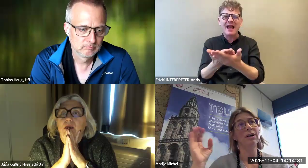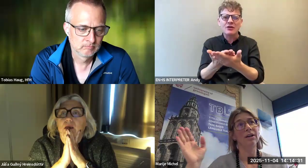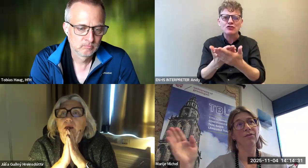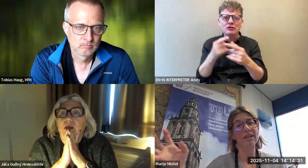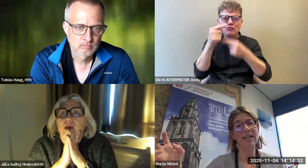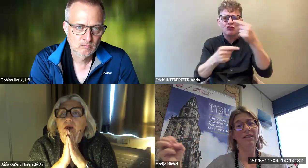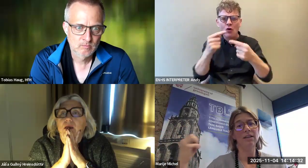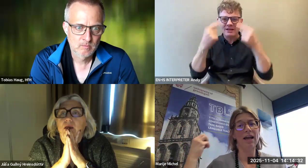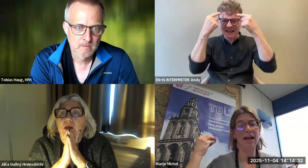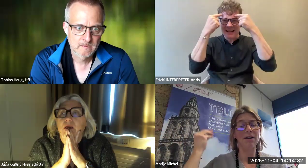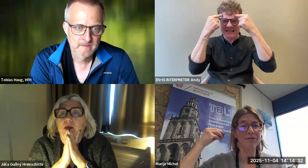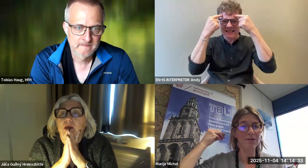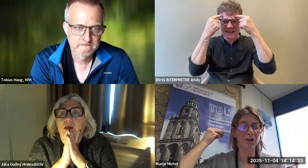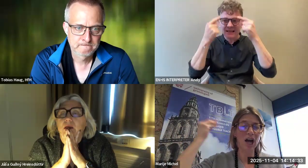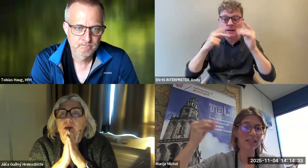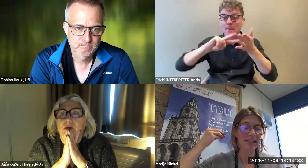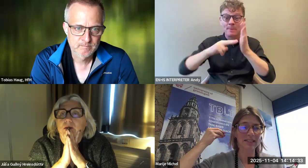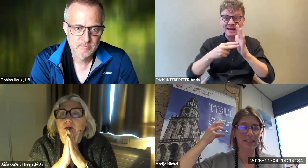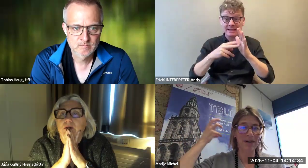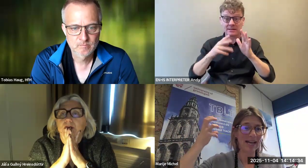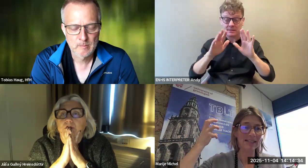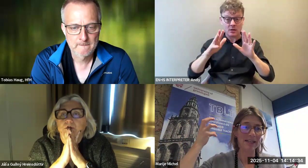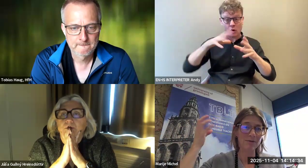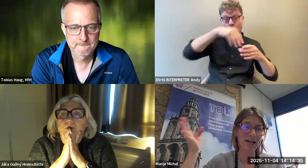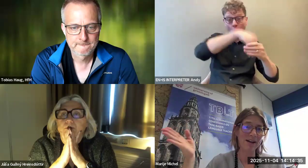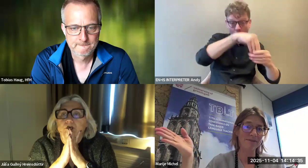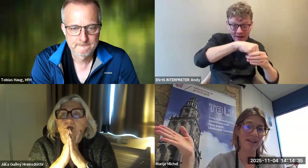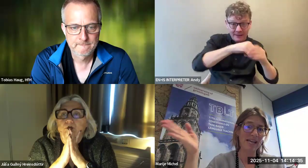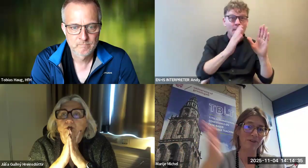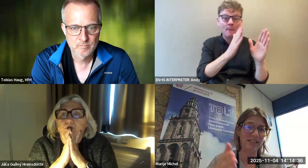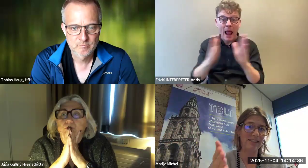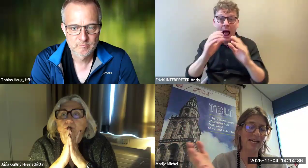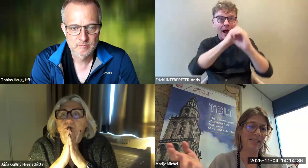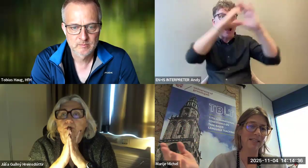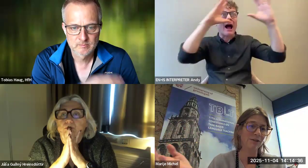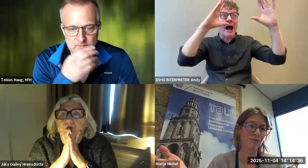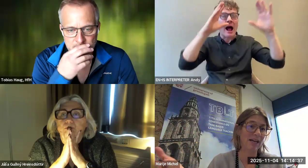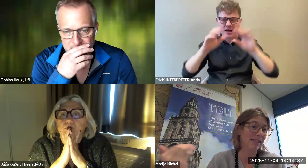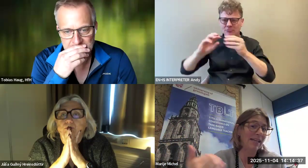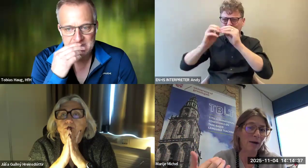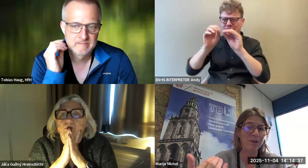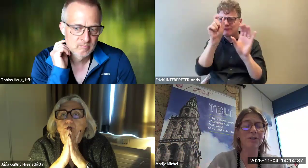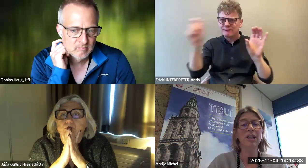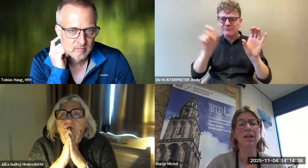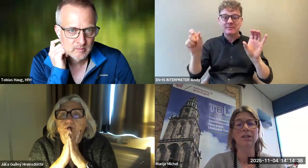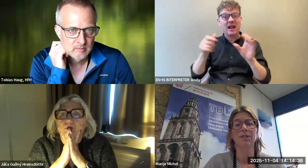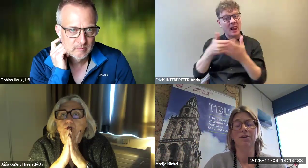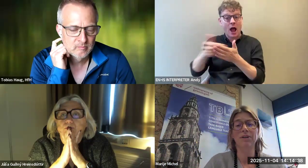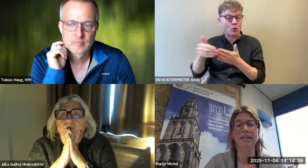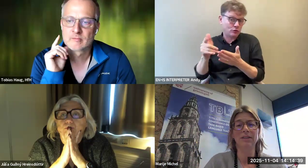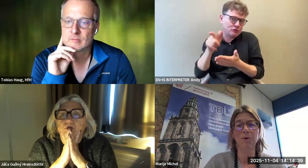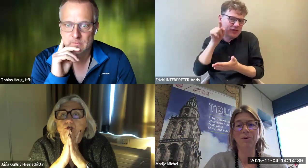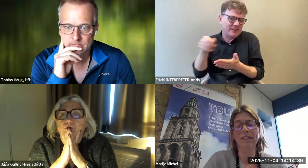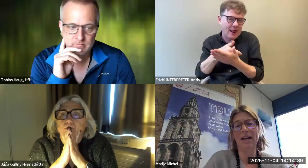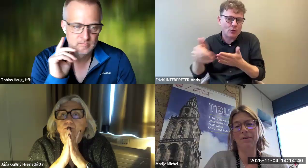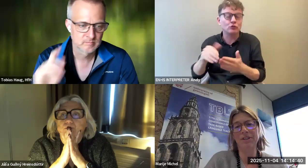you create out of your content and the plans that you have a written text, and you do that in language.